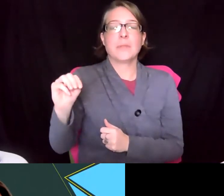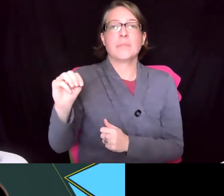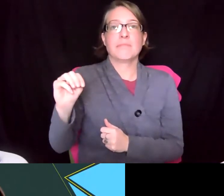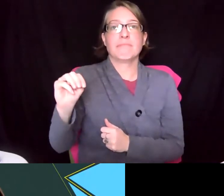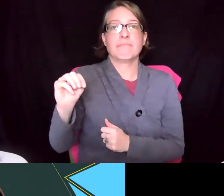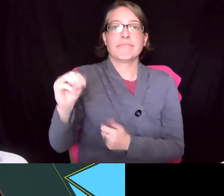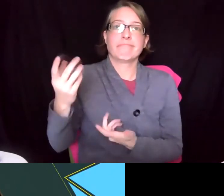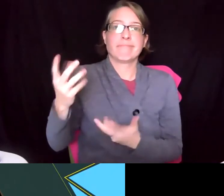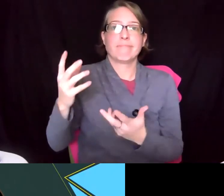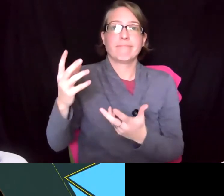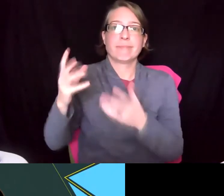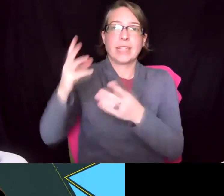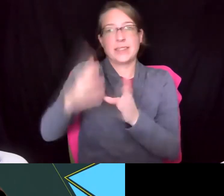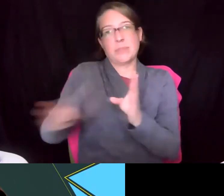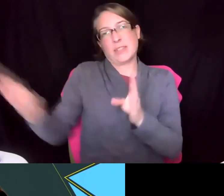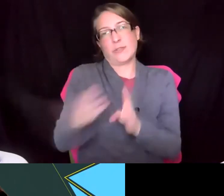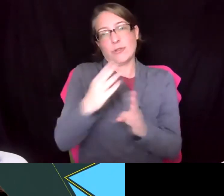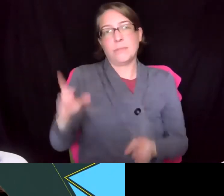present.